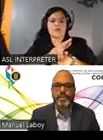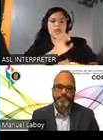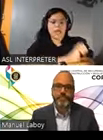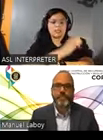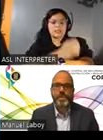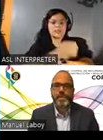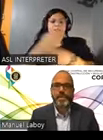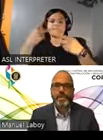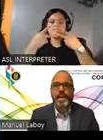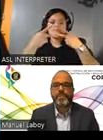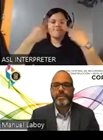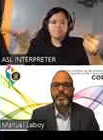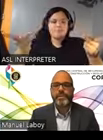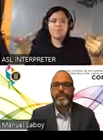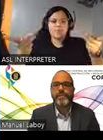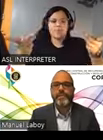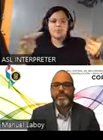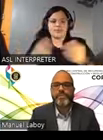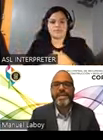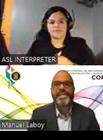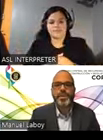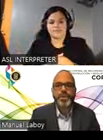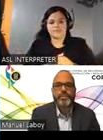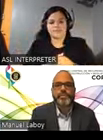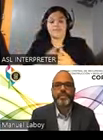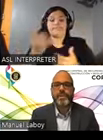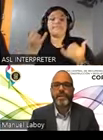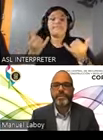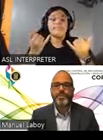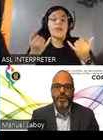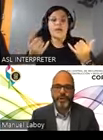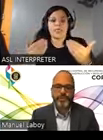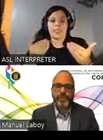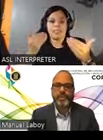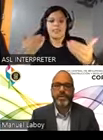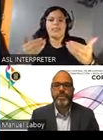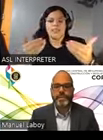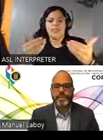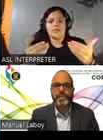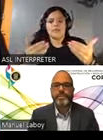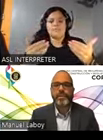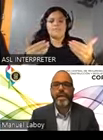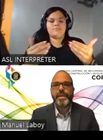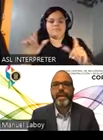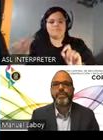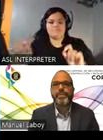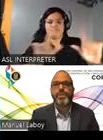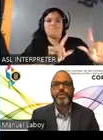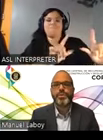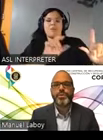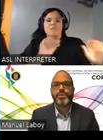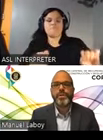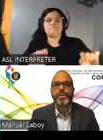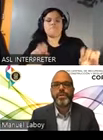policy. Now we are in the phase of execution. And so far, next slide, we have been able